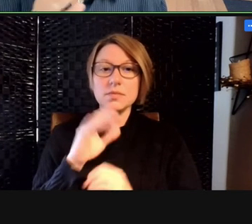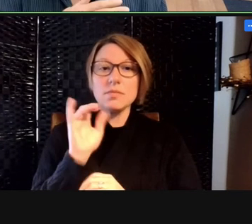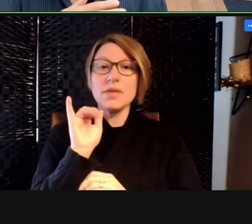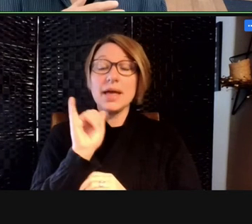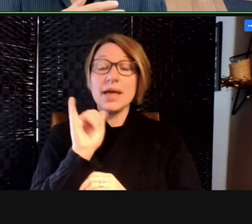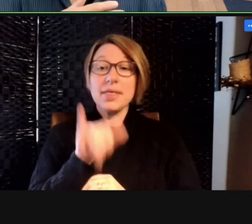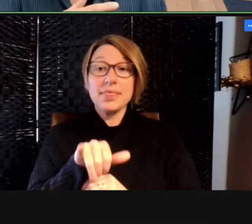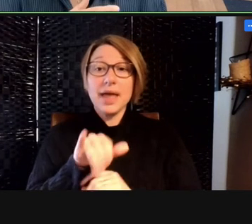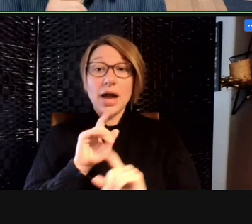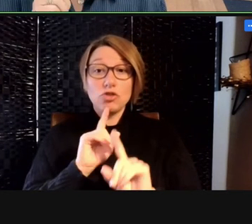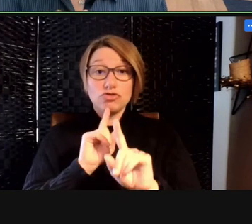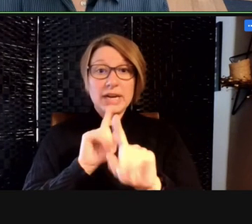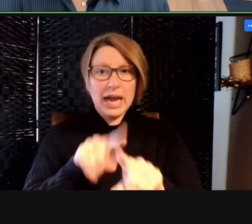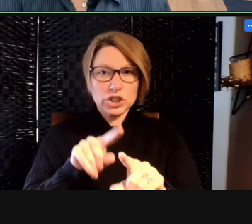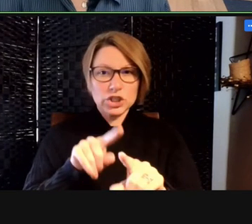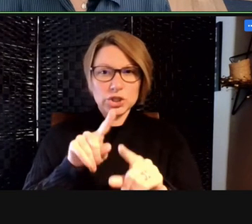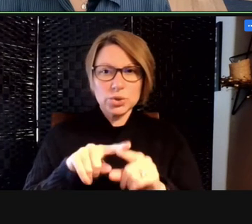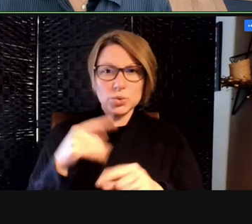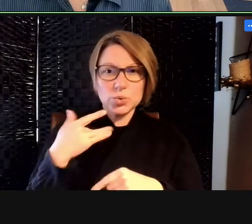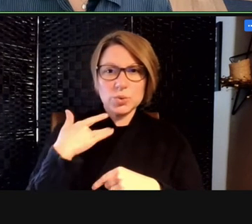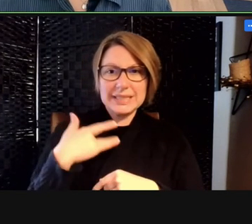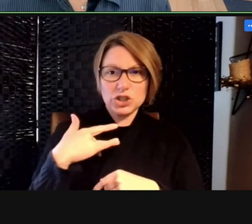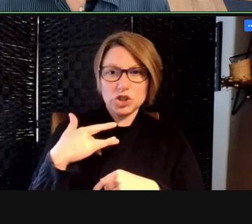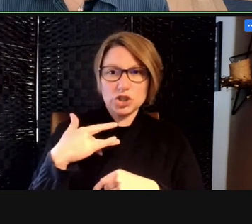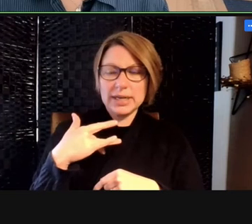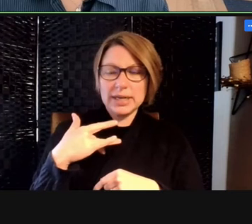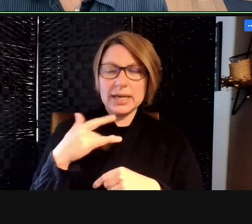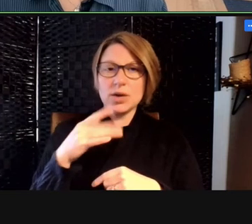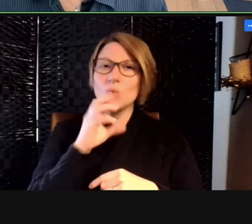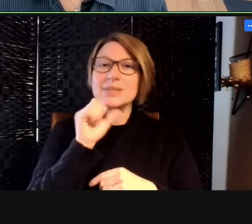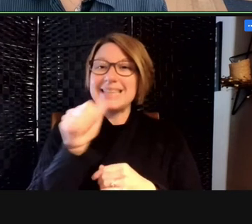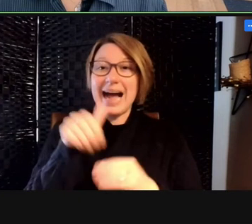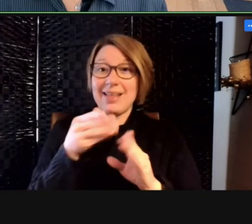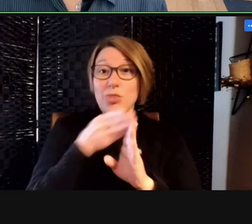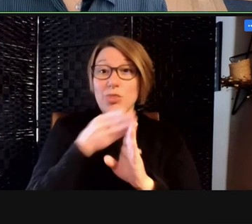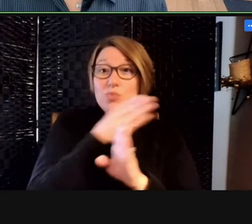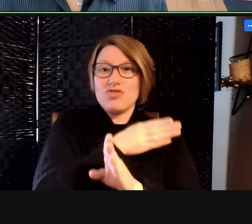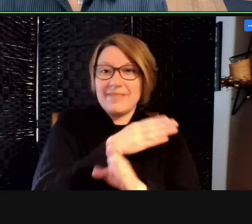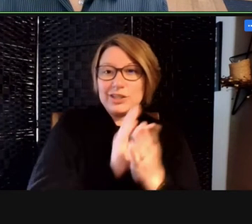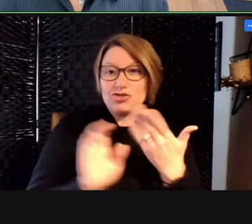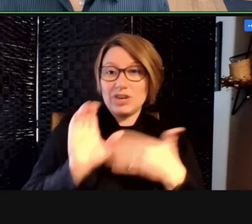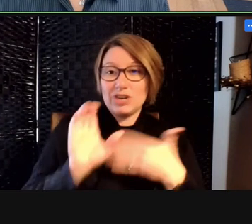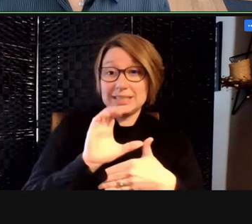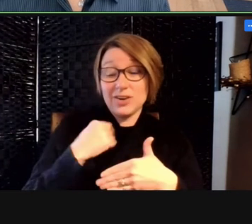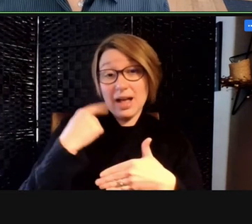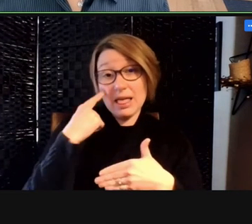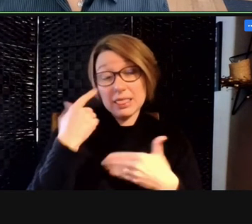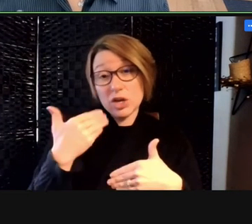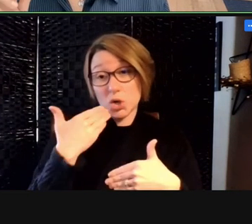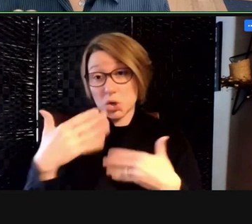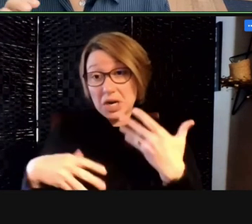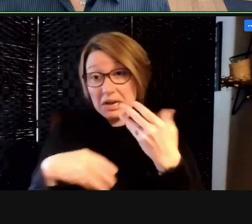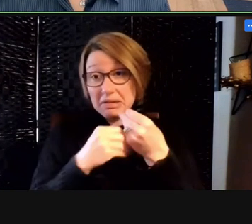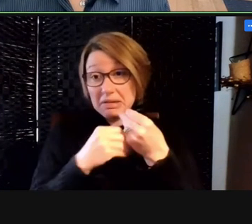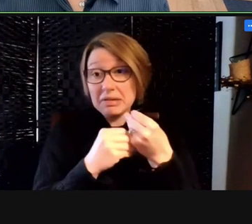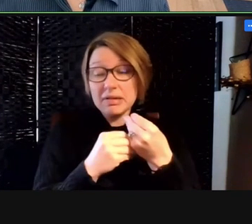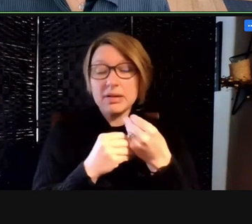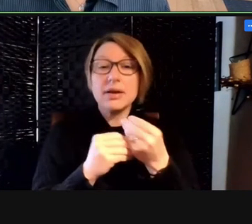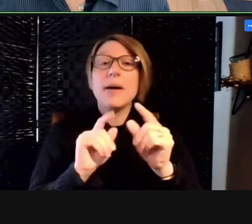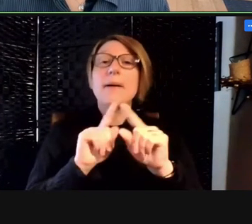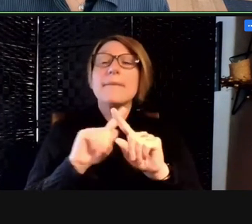in the former criteria. So I actually think that was a good thing to add, personally. But what you need to know is that you have to